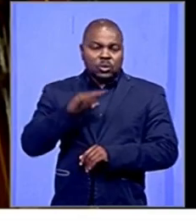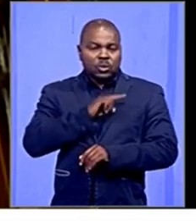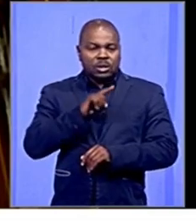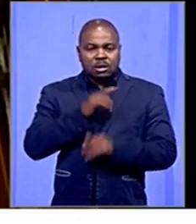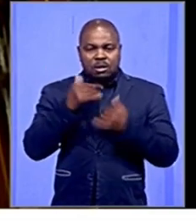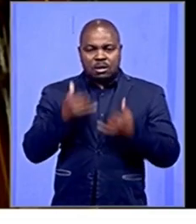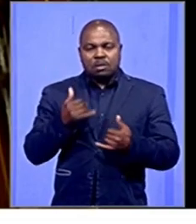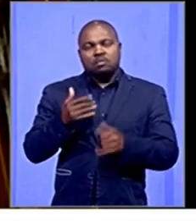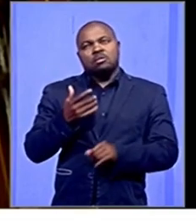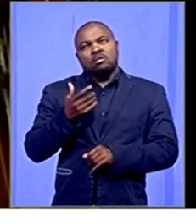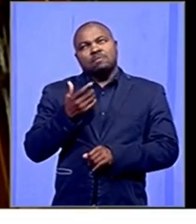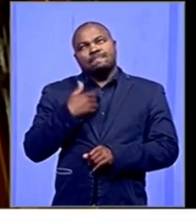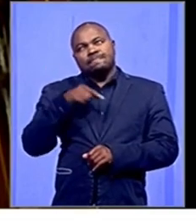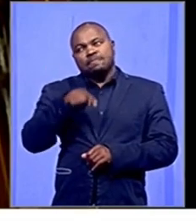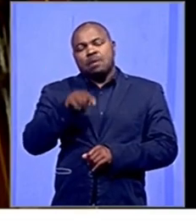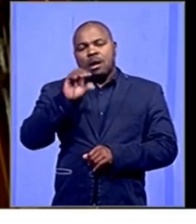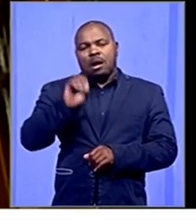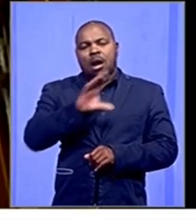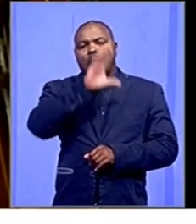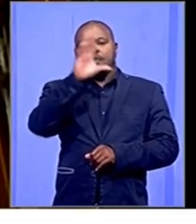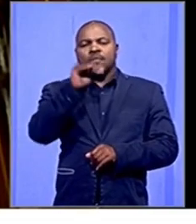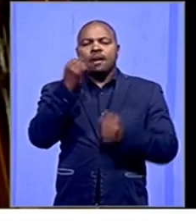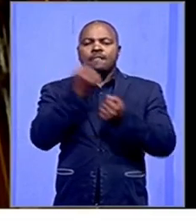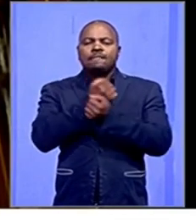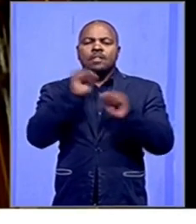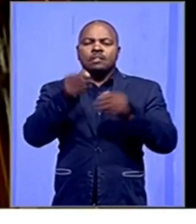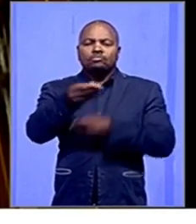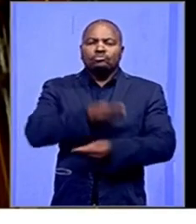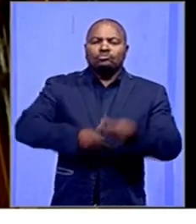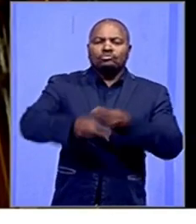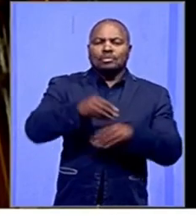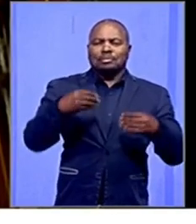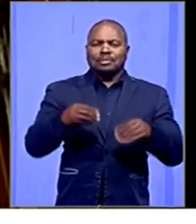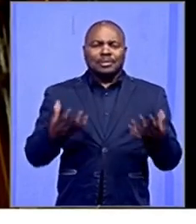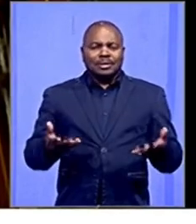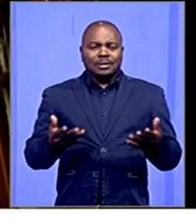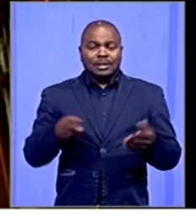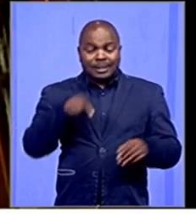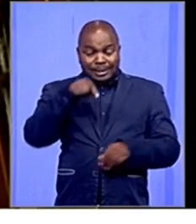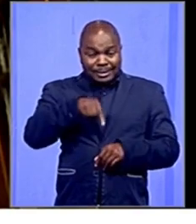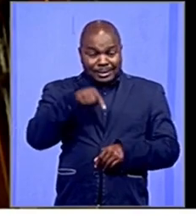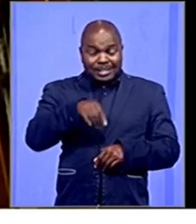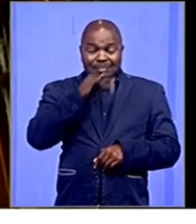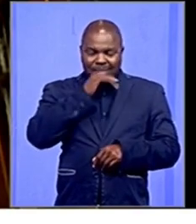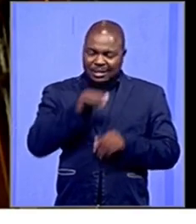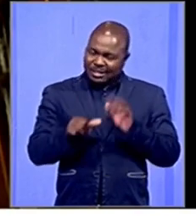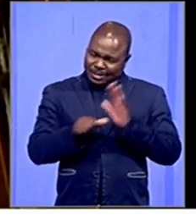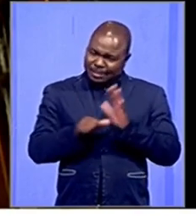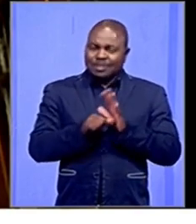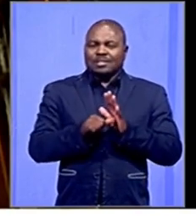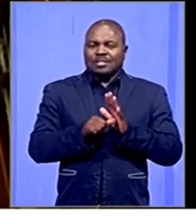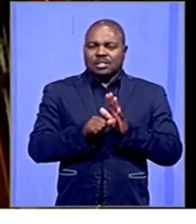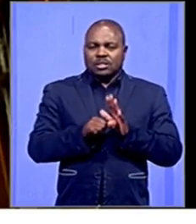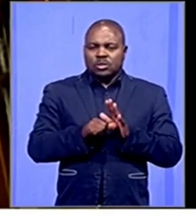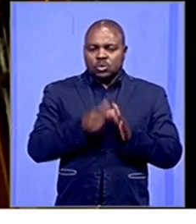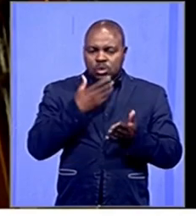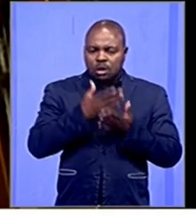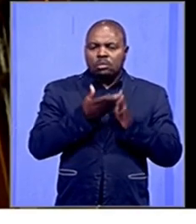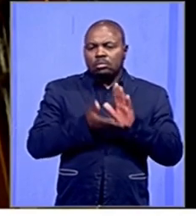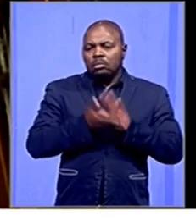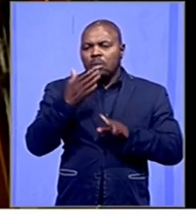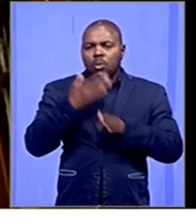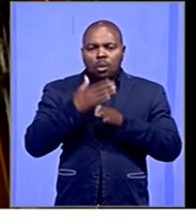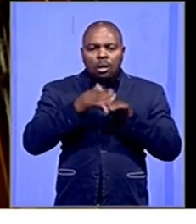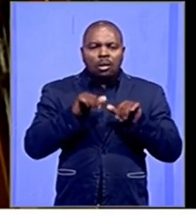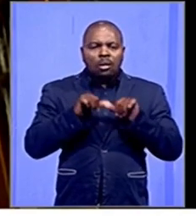the start of the African Free Trade Area, and these corridors will be essential for us to move forward.